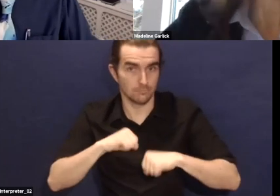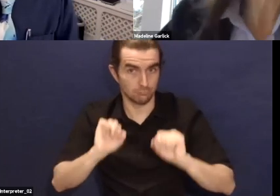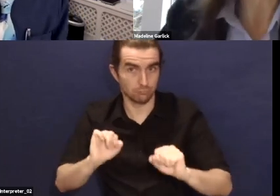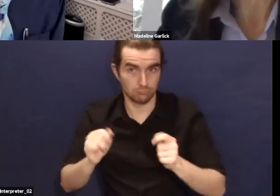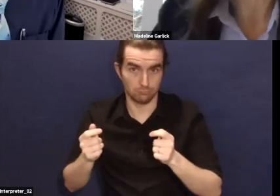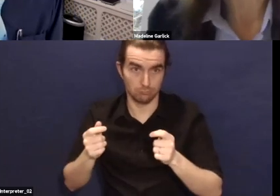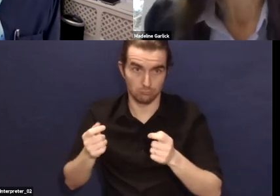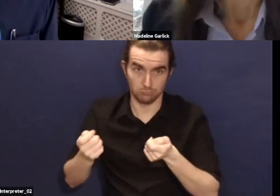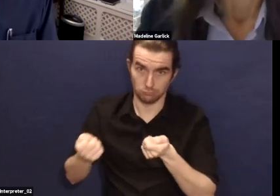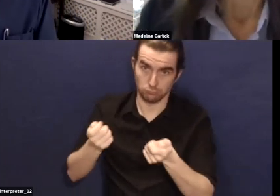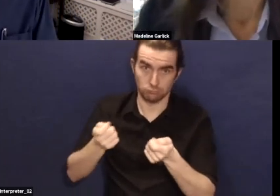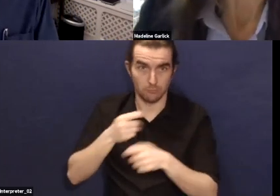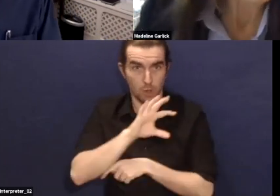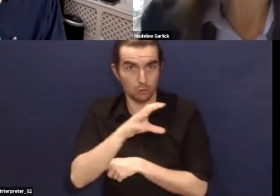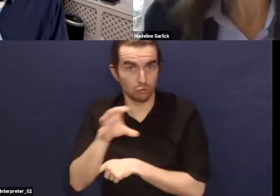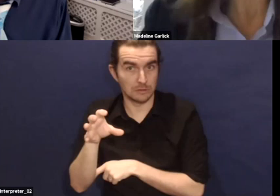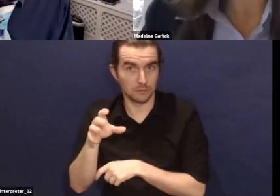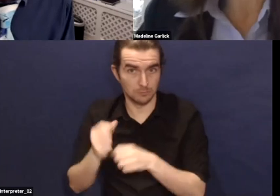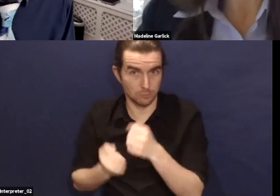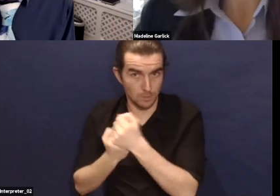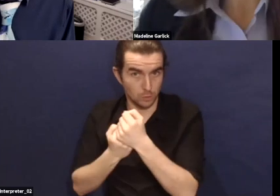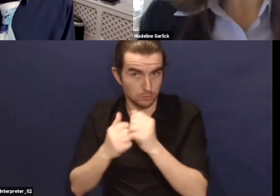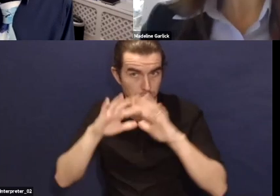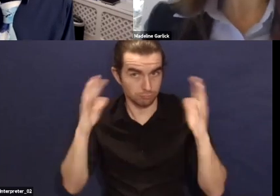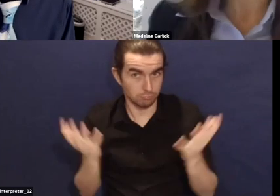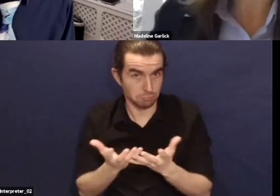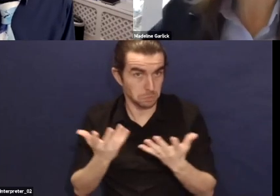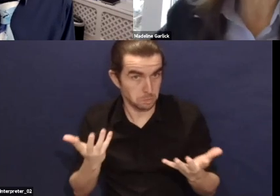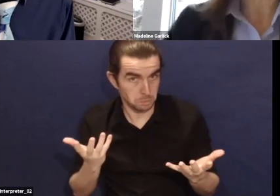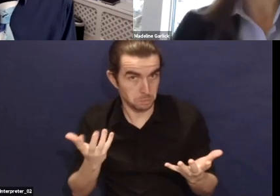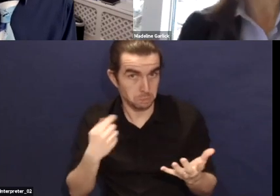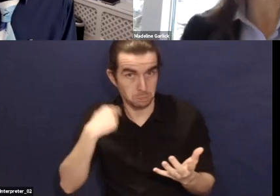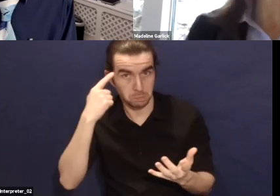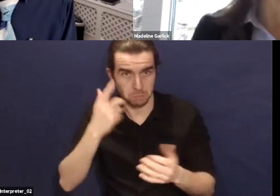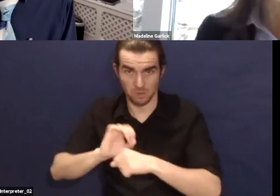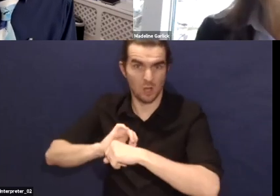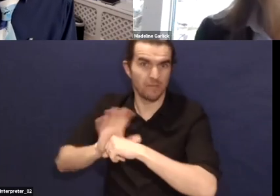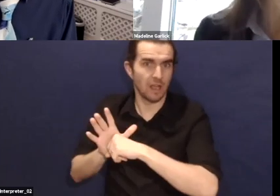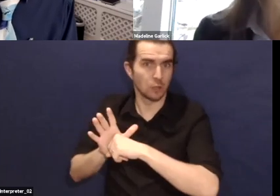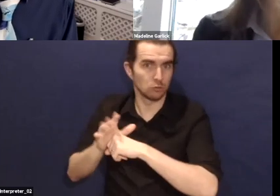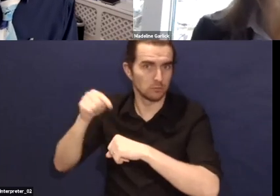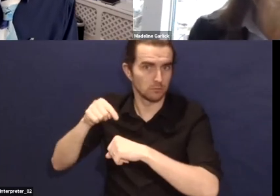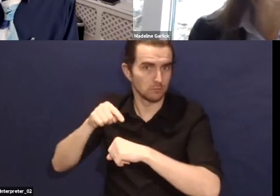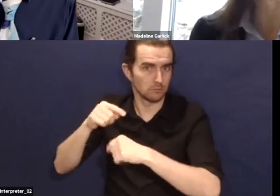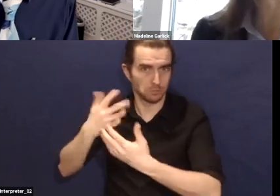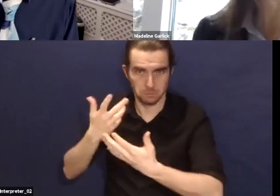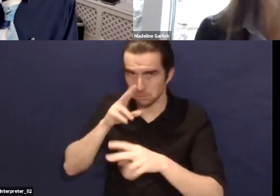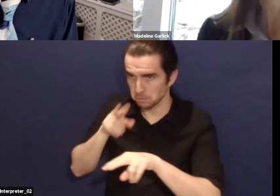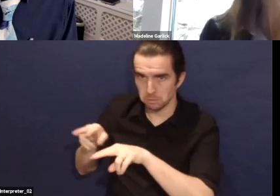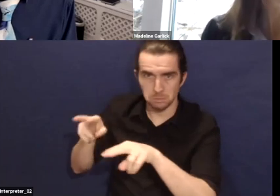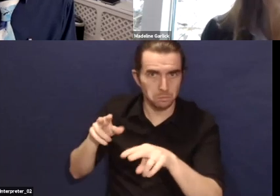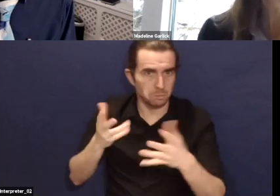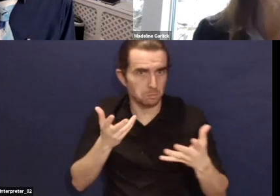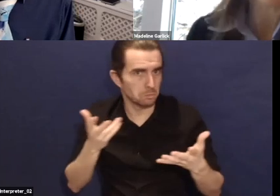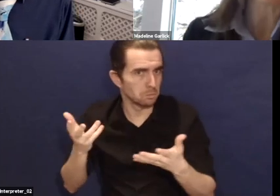Yes, thank you, Jeff. Well, COVID-19, of course, has had an overwhelming impact on all of our lives, reminding us all that